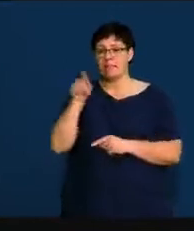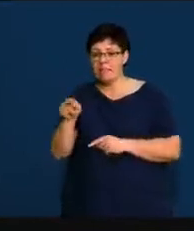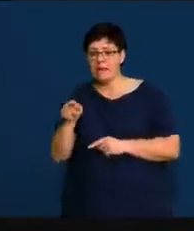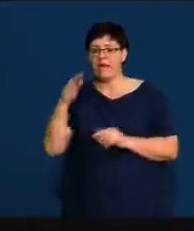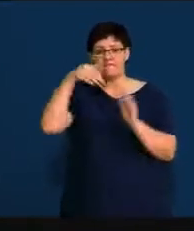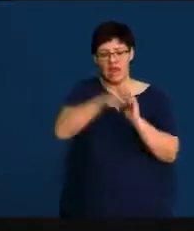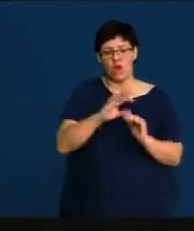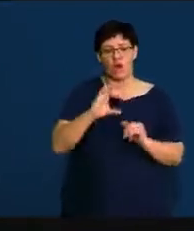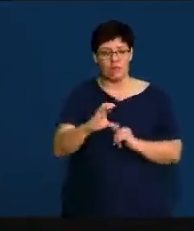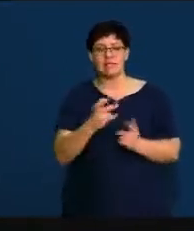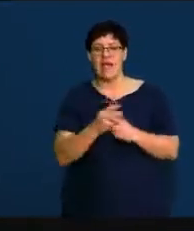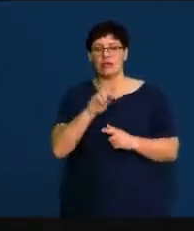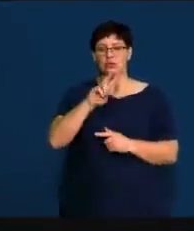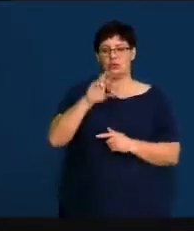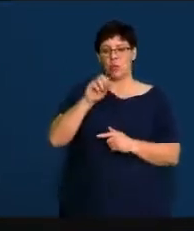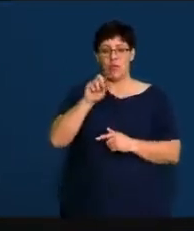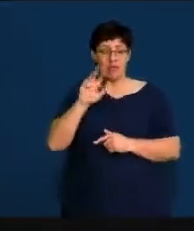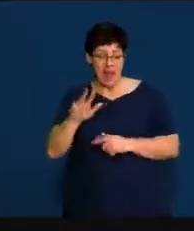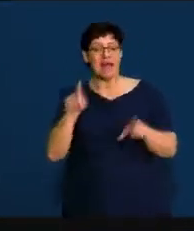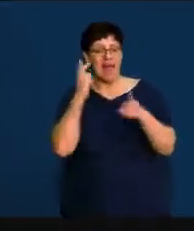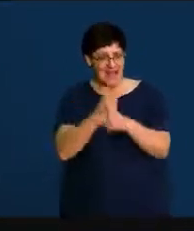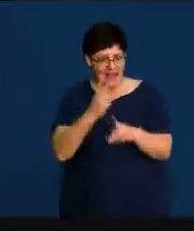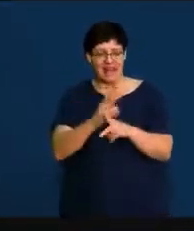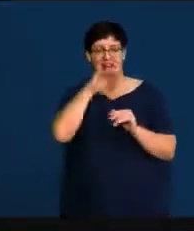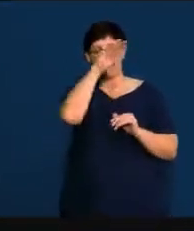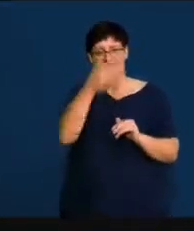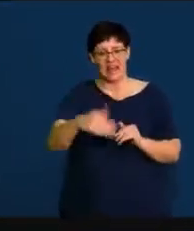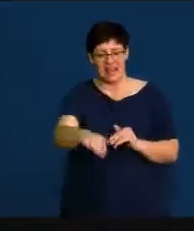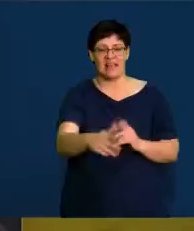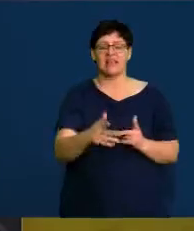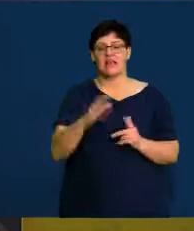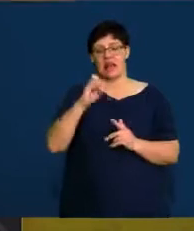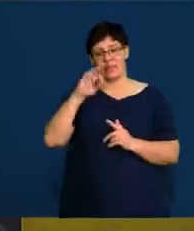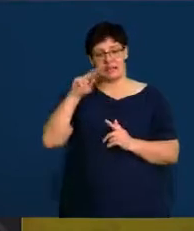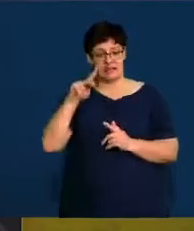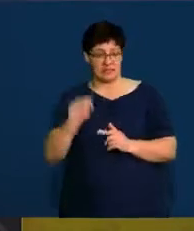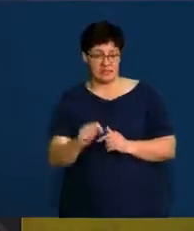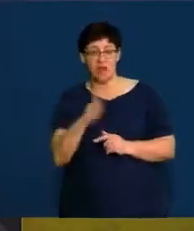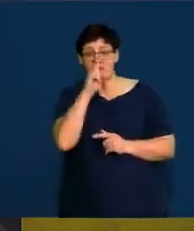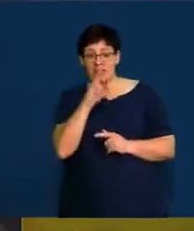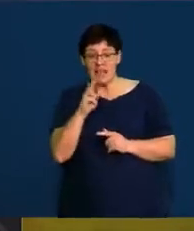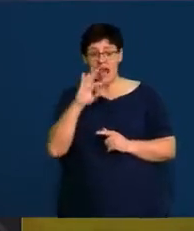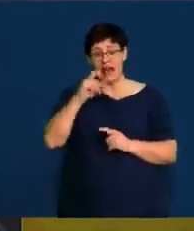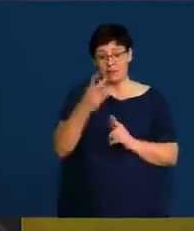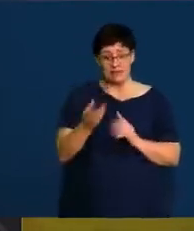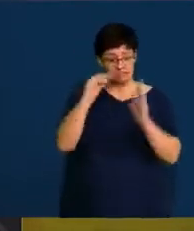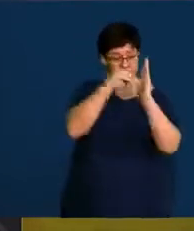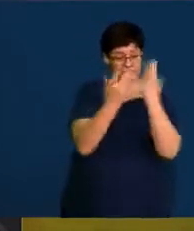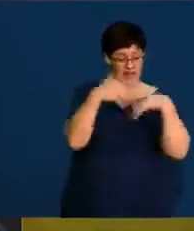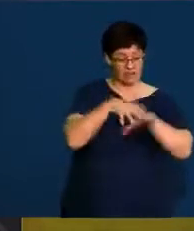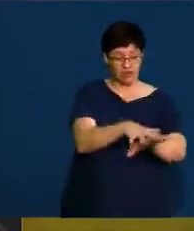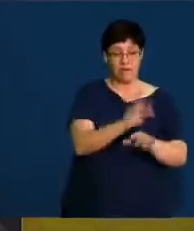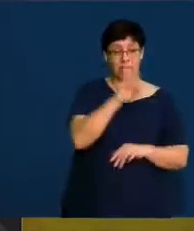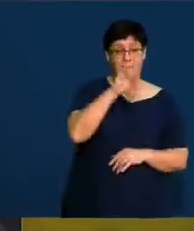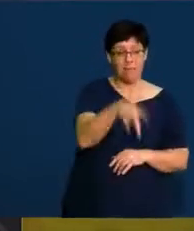valley climates. Can you see, guys? Do you know what to do when you're integrating climate onto a map?